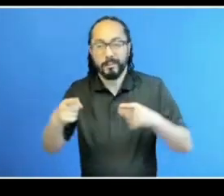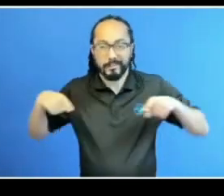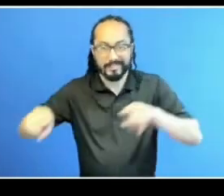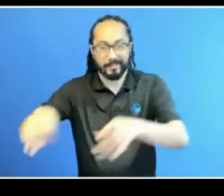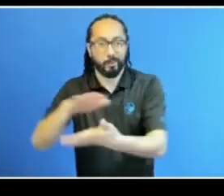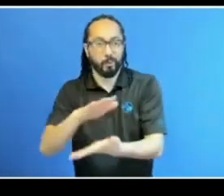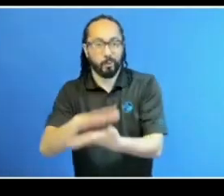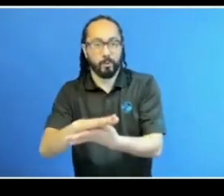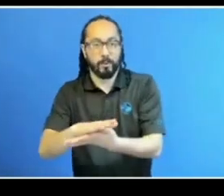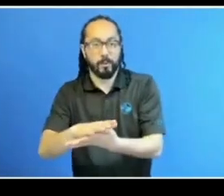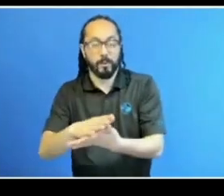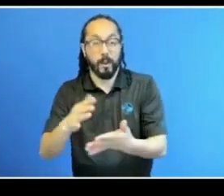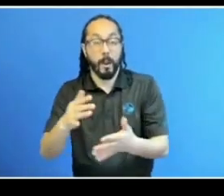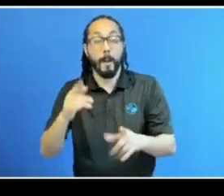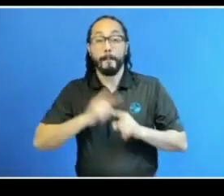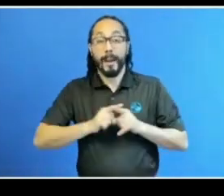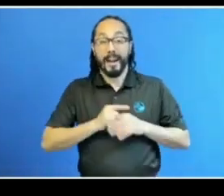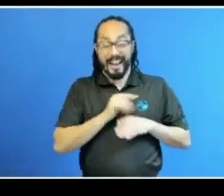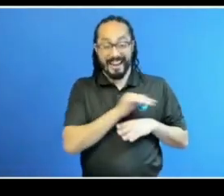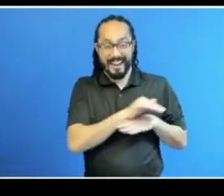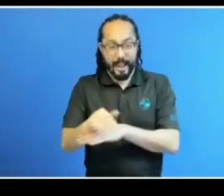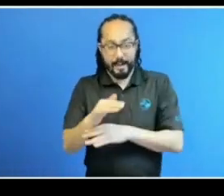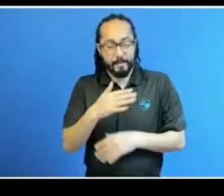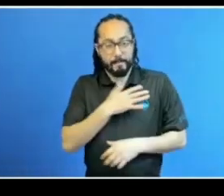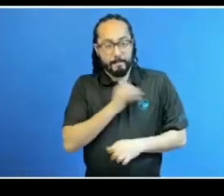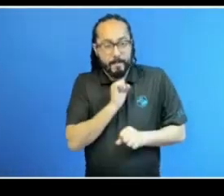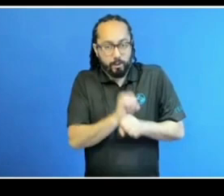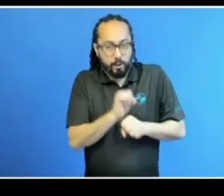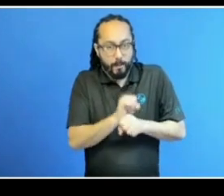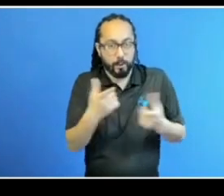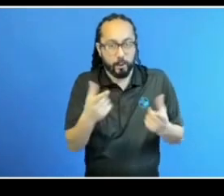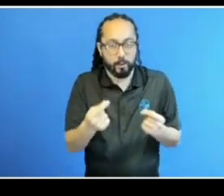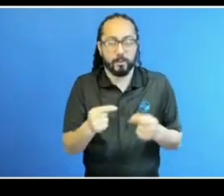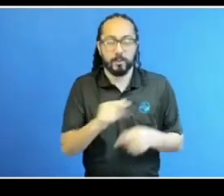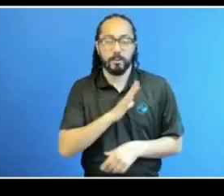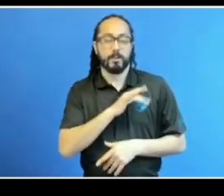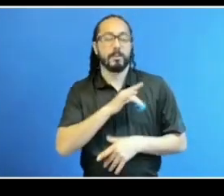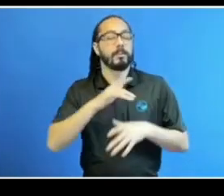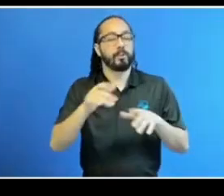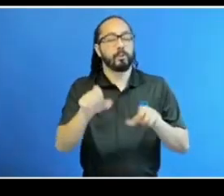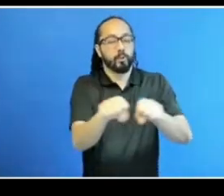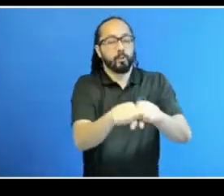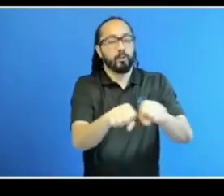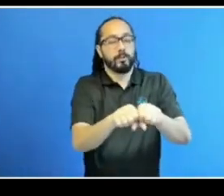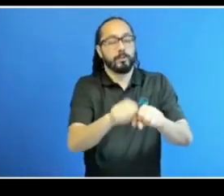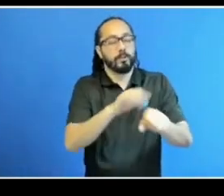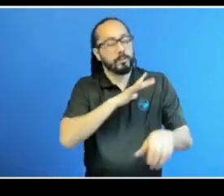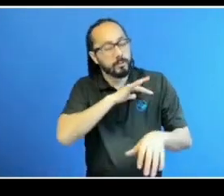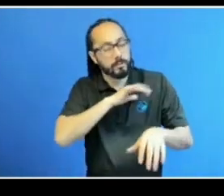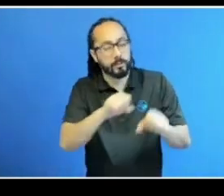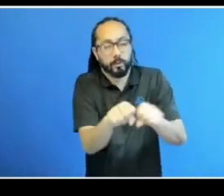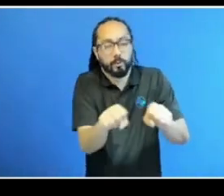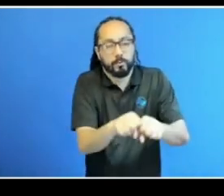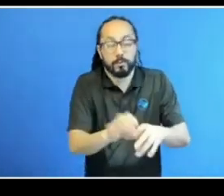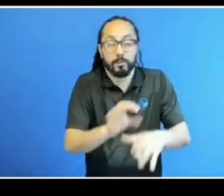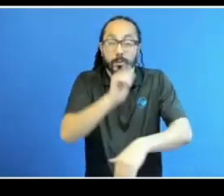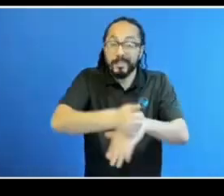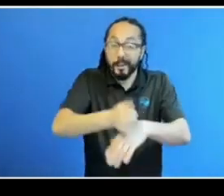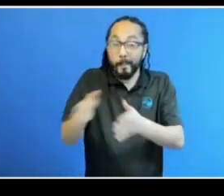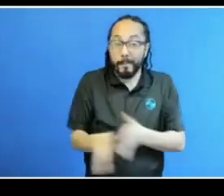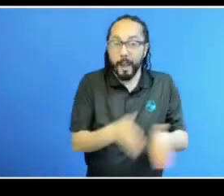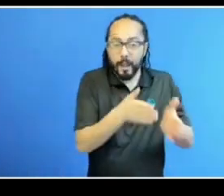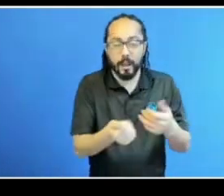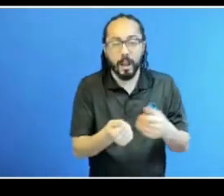at nighttime is being a sneaker designer and making cool shoes for people. So once you figure out what you want to do, set a small plan, set